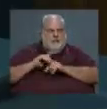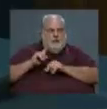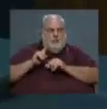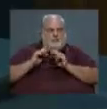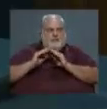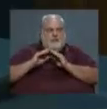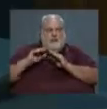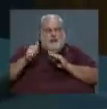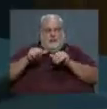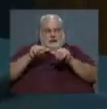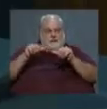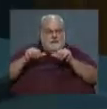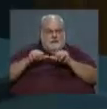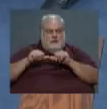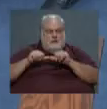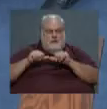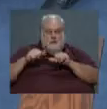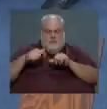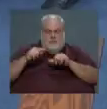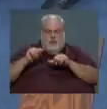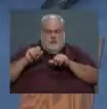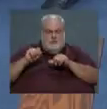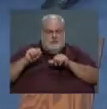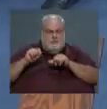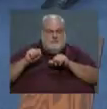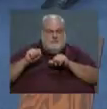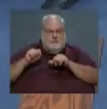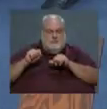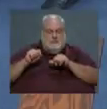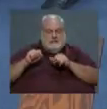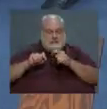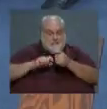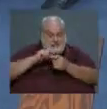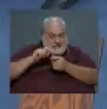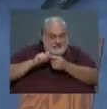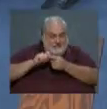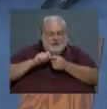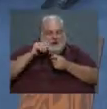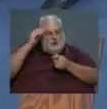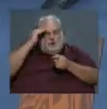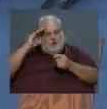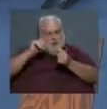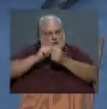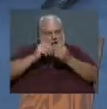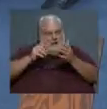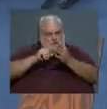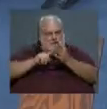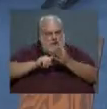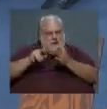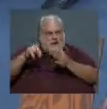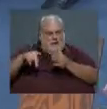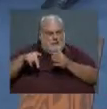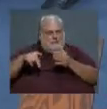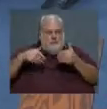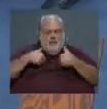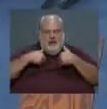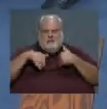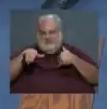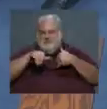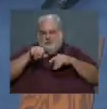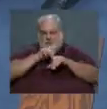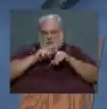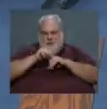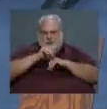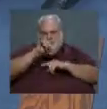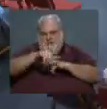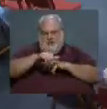we do this in apartment complexes? That I don't know off the top of my head. I apologize. Okay, thank you. But there are similar situations to